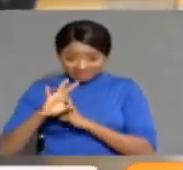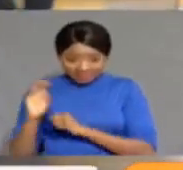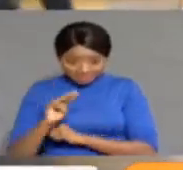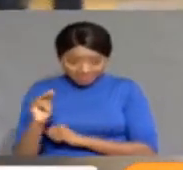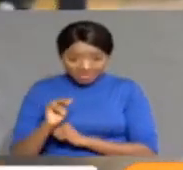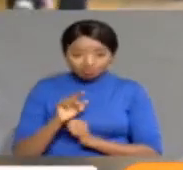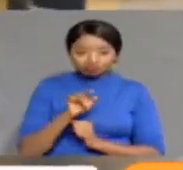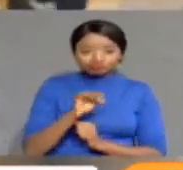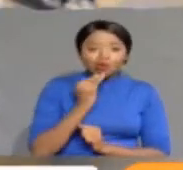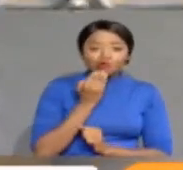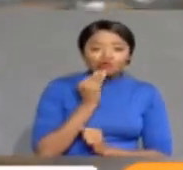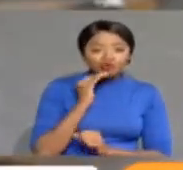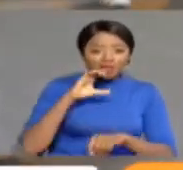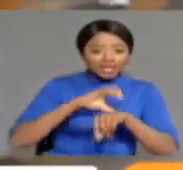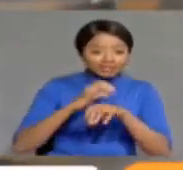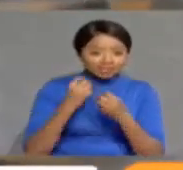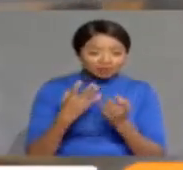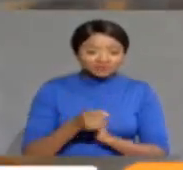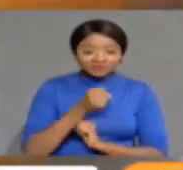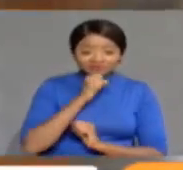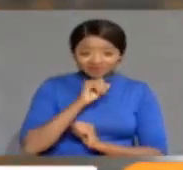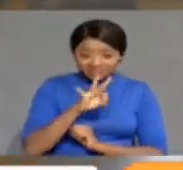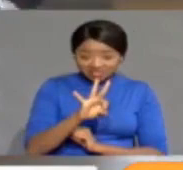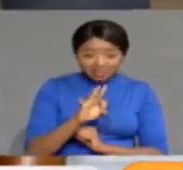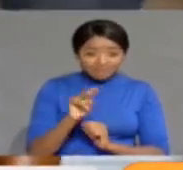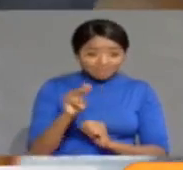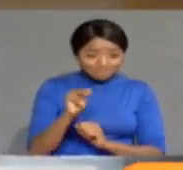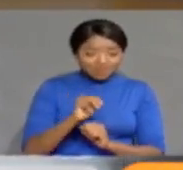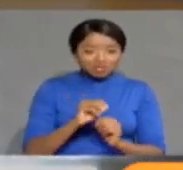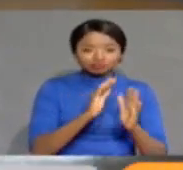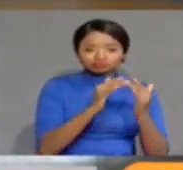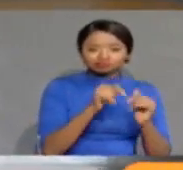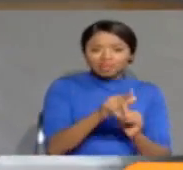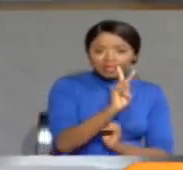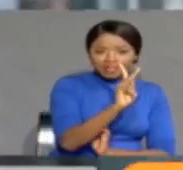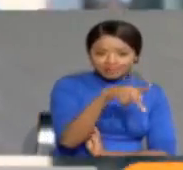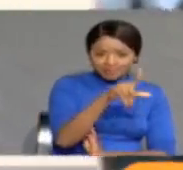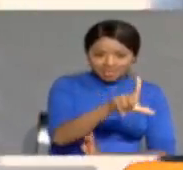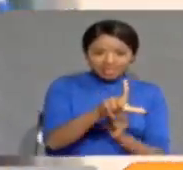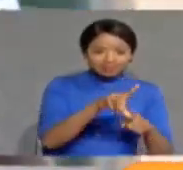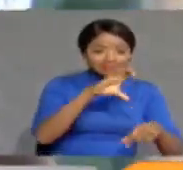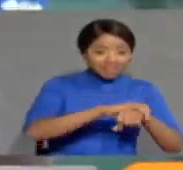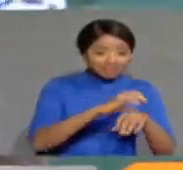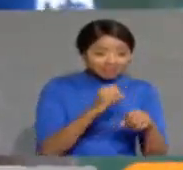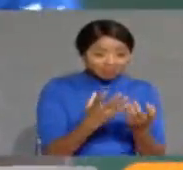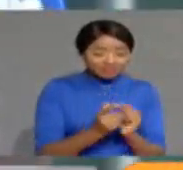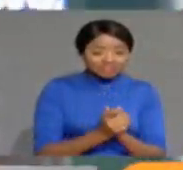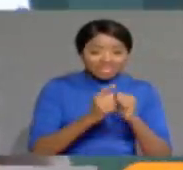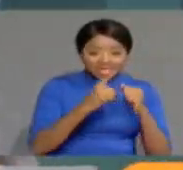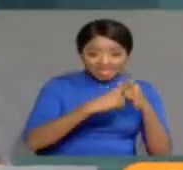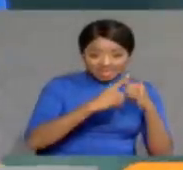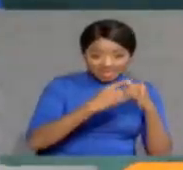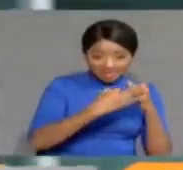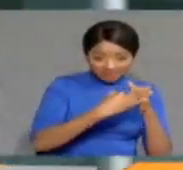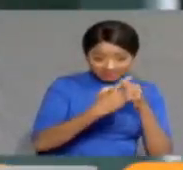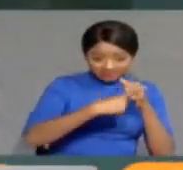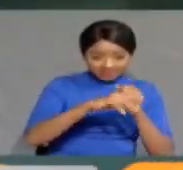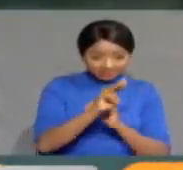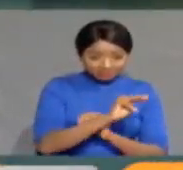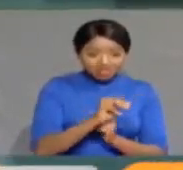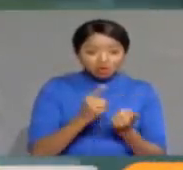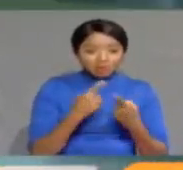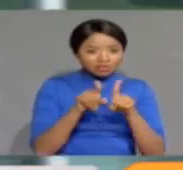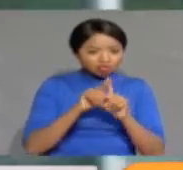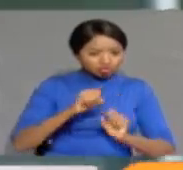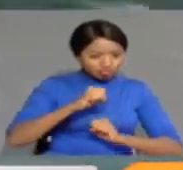Kenya shillings sponsorship, and the Kenyan Premier League's annual sponsorship of 86 million Kenya shillings have now been terminated. Boxer Fatuma Zarika, who